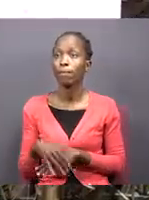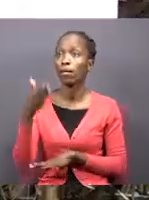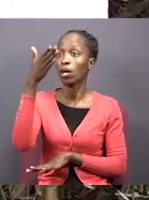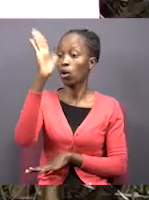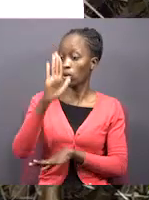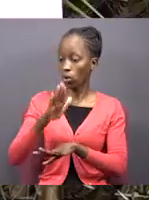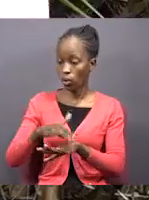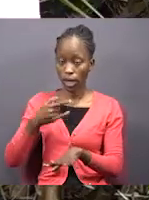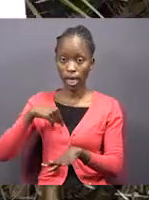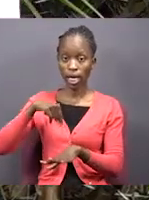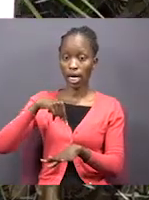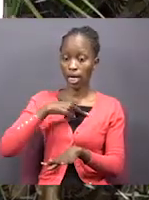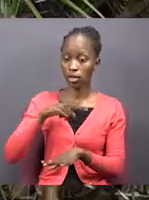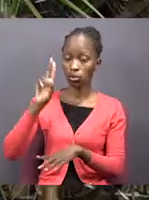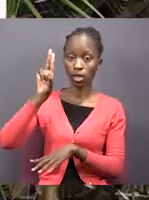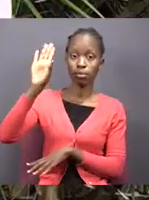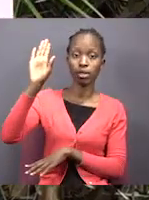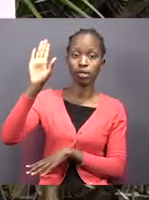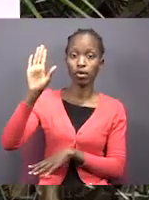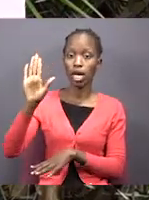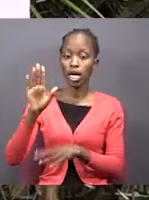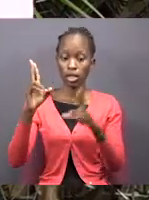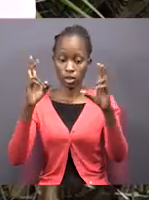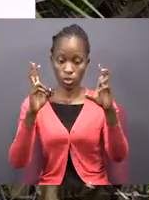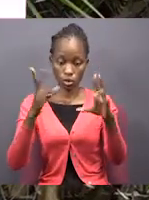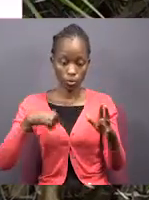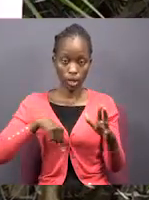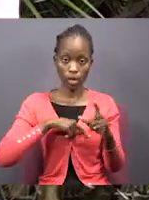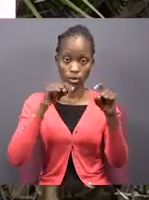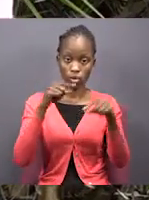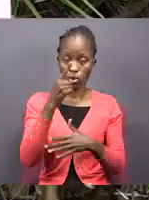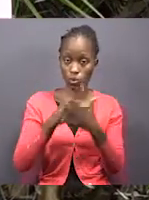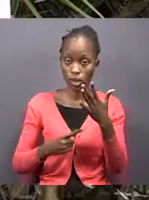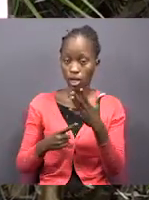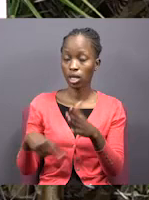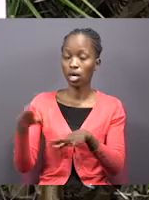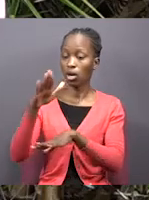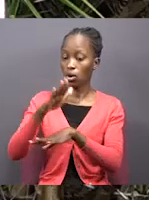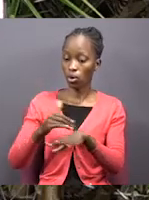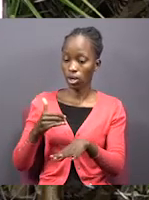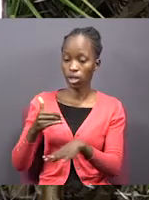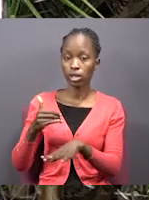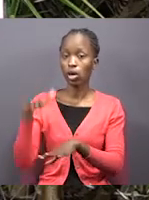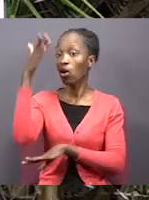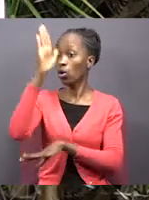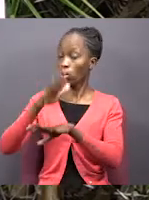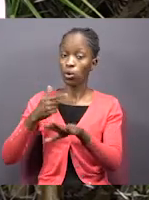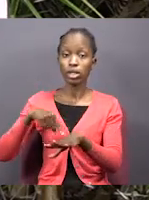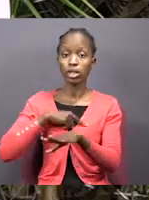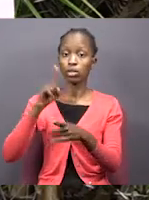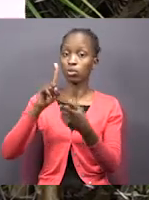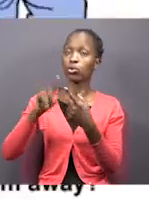Calling us to himself, and therefore our topic is God calls us to